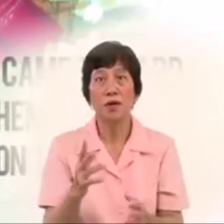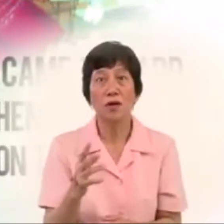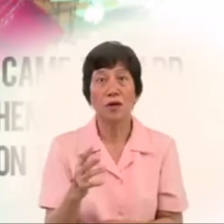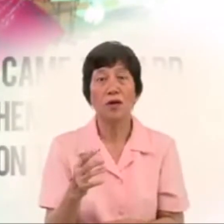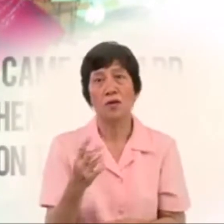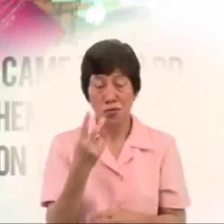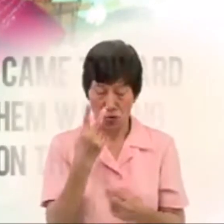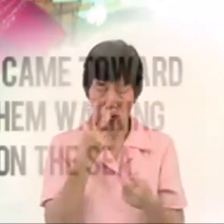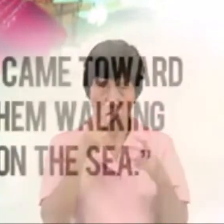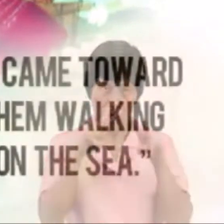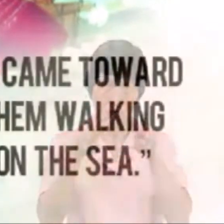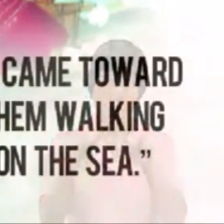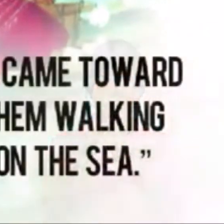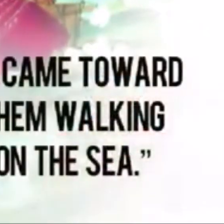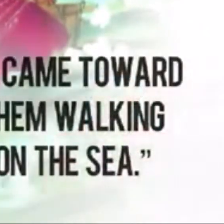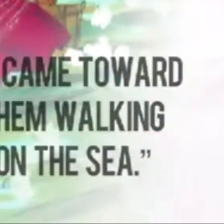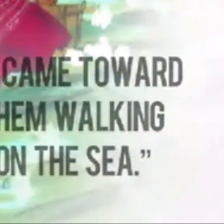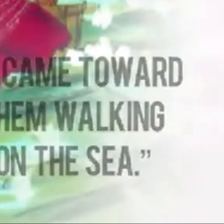seen them.